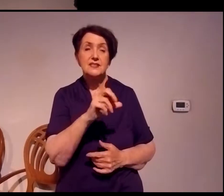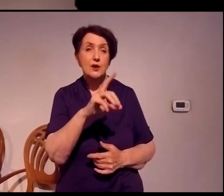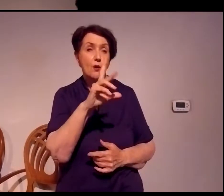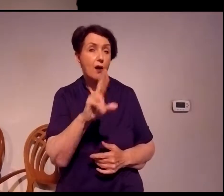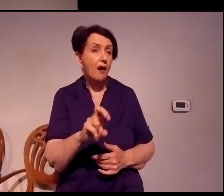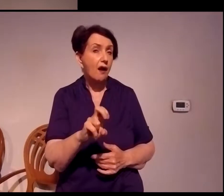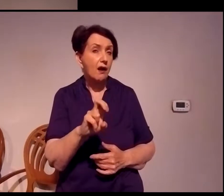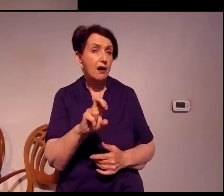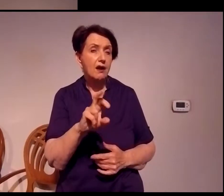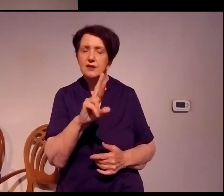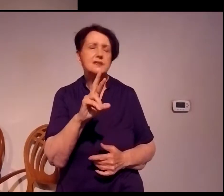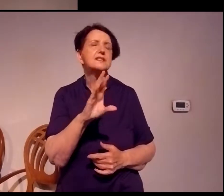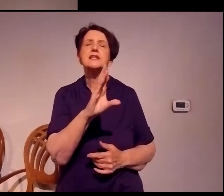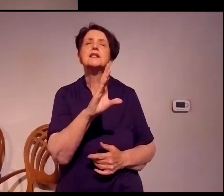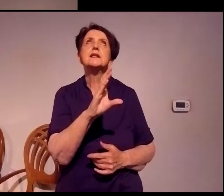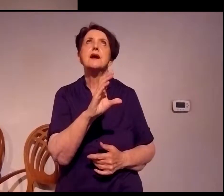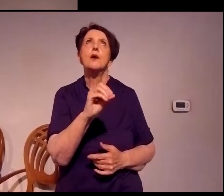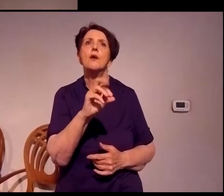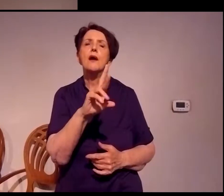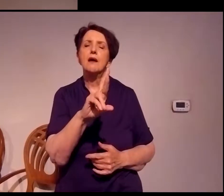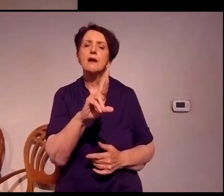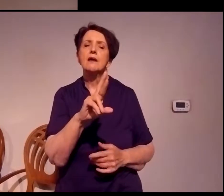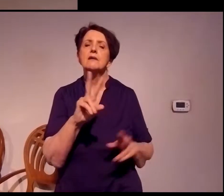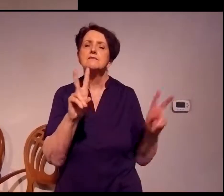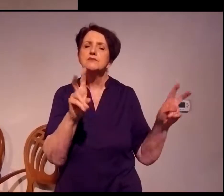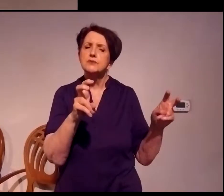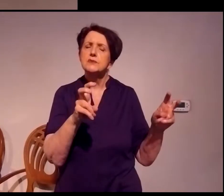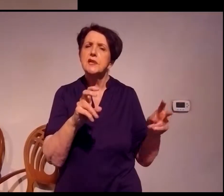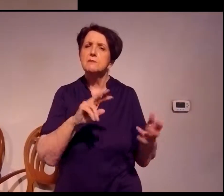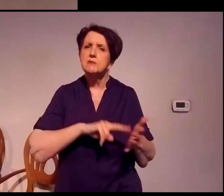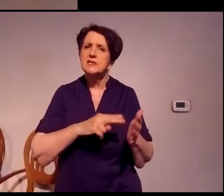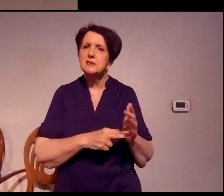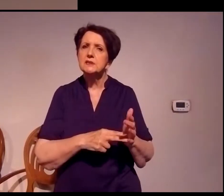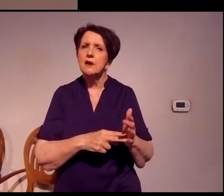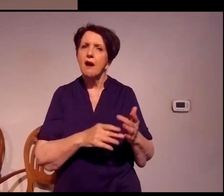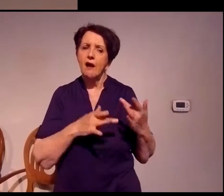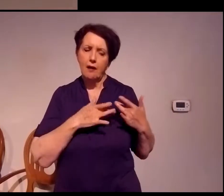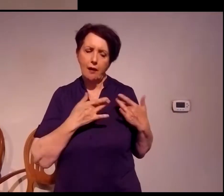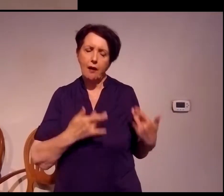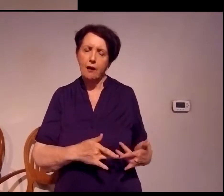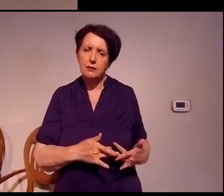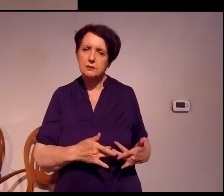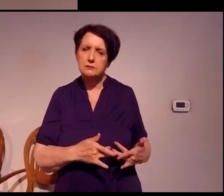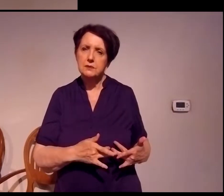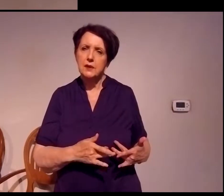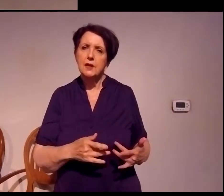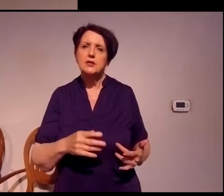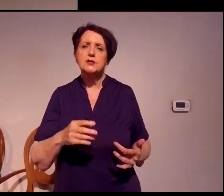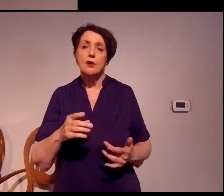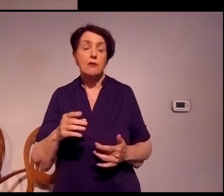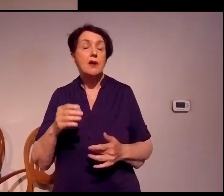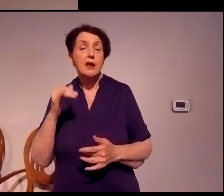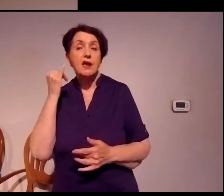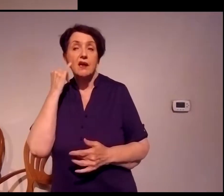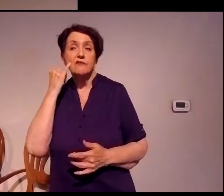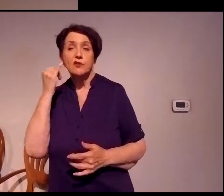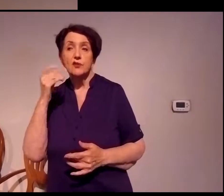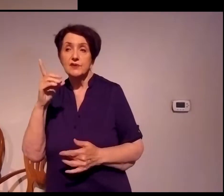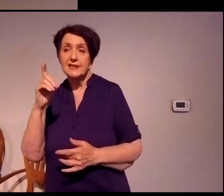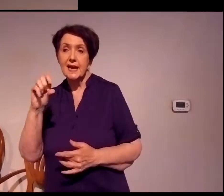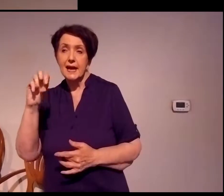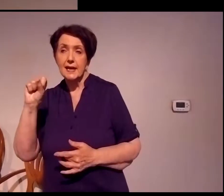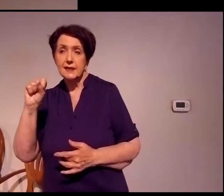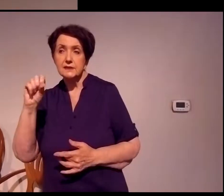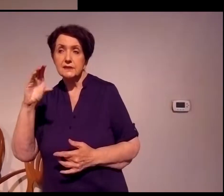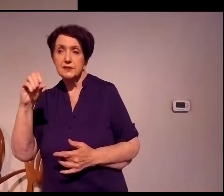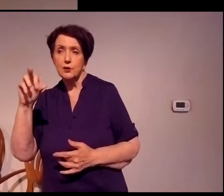which means connected to the heart. So when you are discordant, you are disconnected to your heart, which is why I sang that